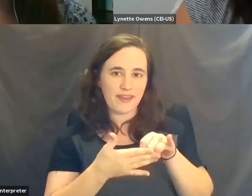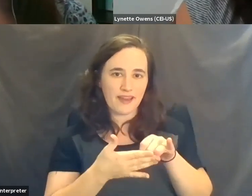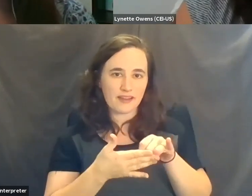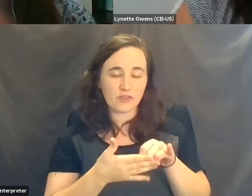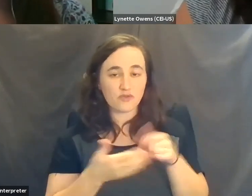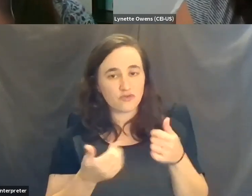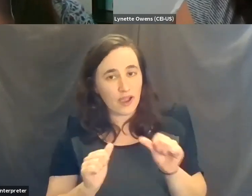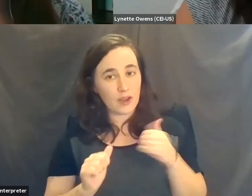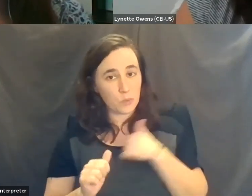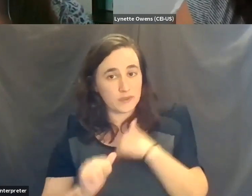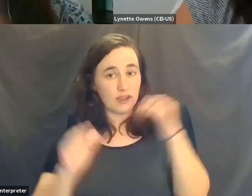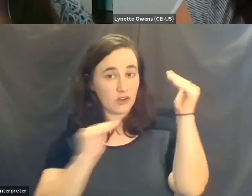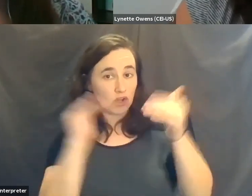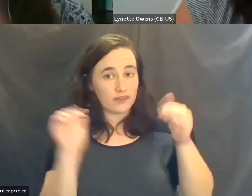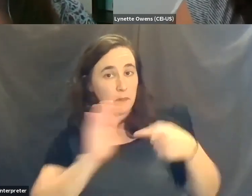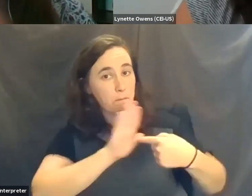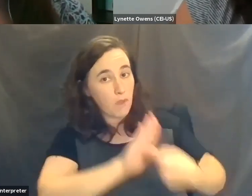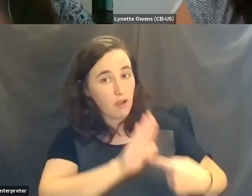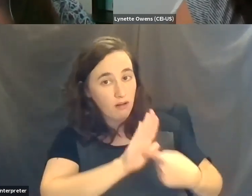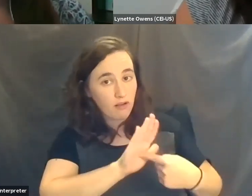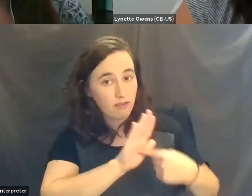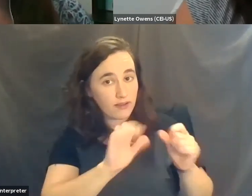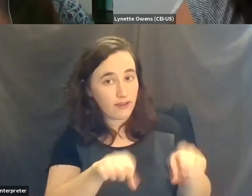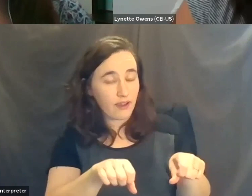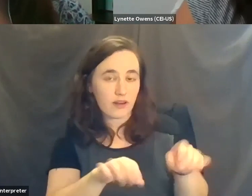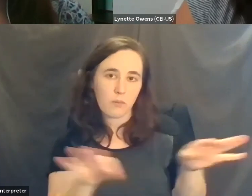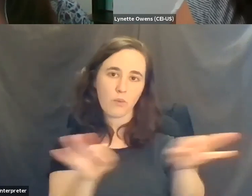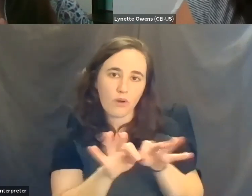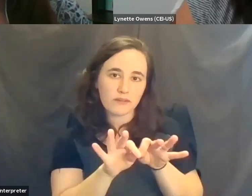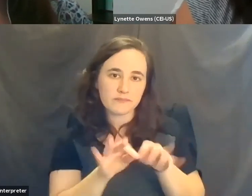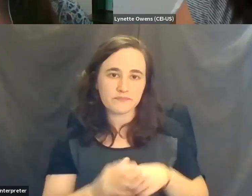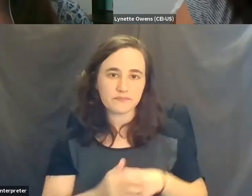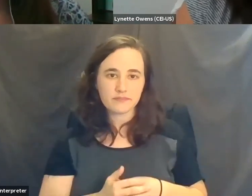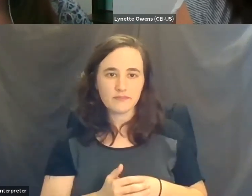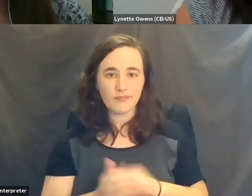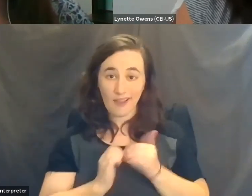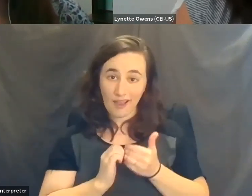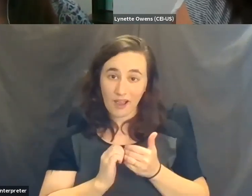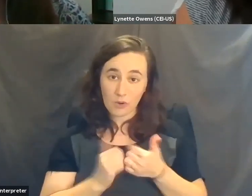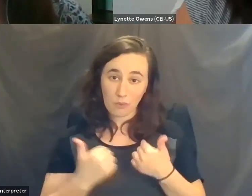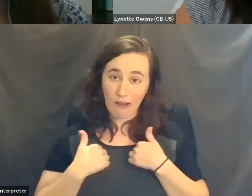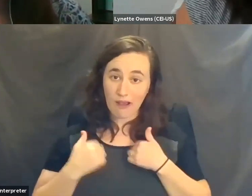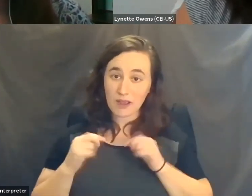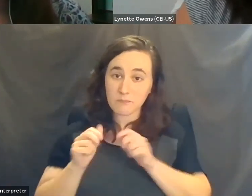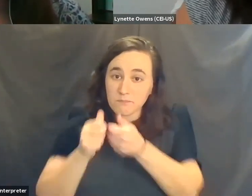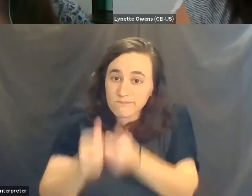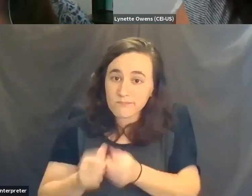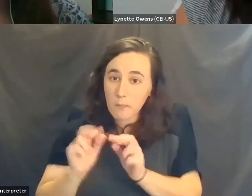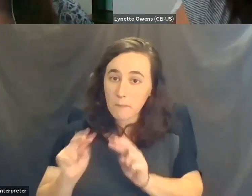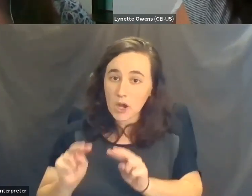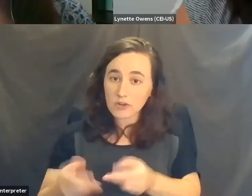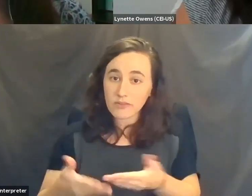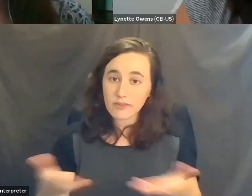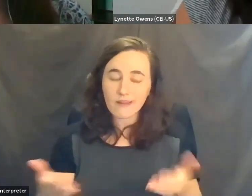adults can do with students about like how I keep track of stuff, how I use my Outlook